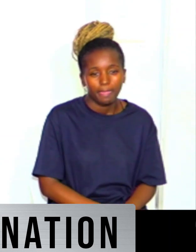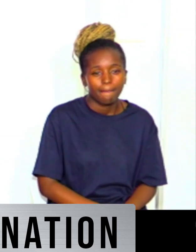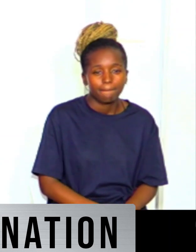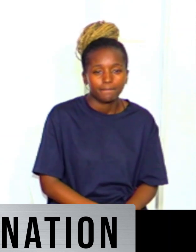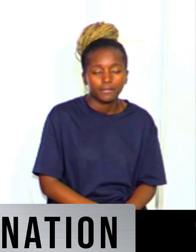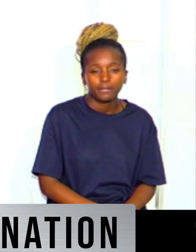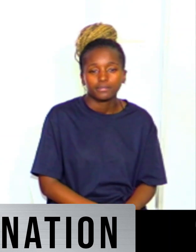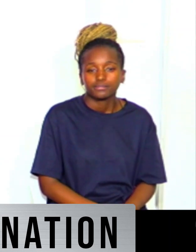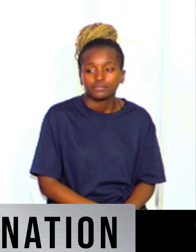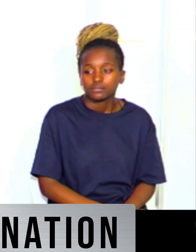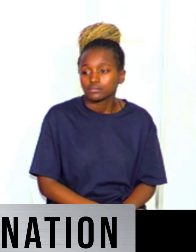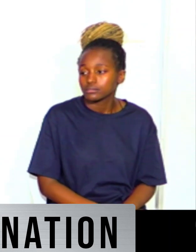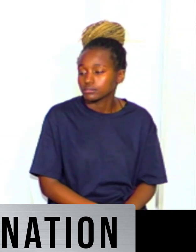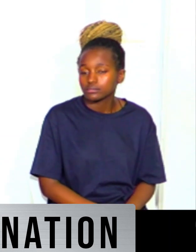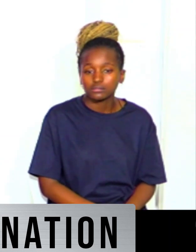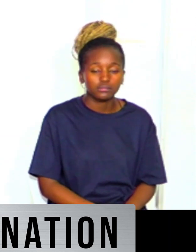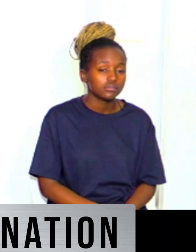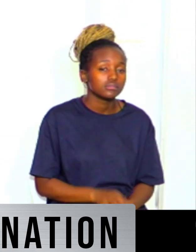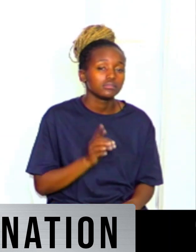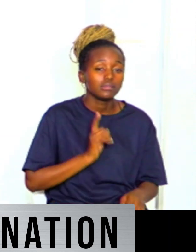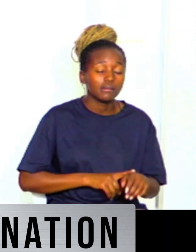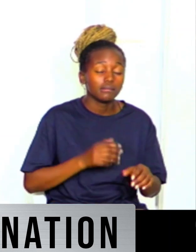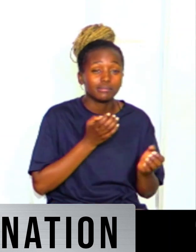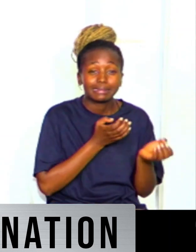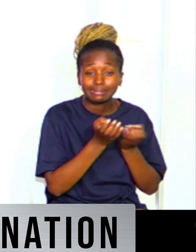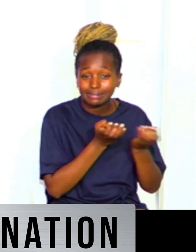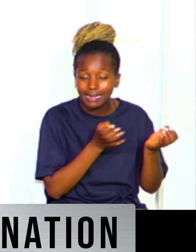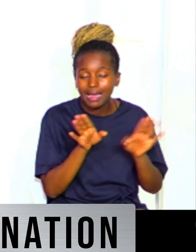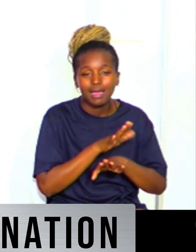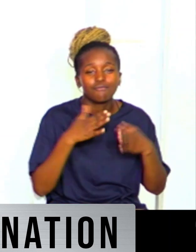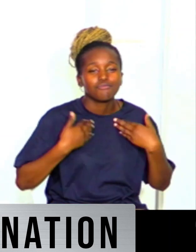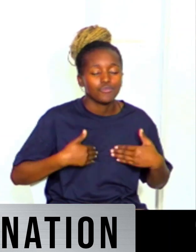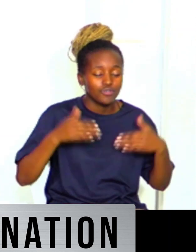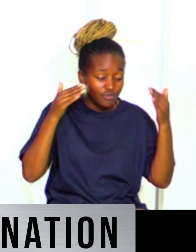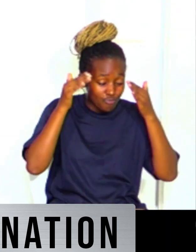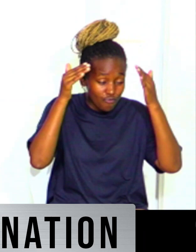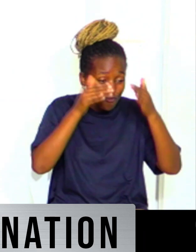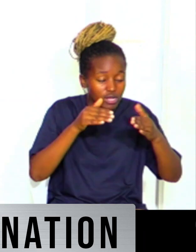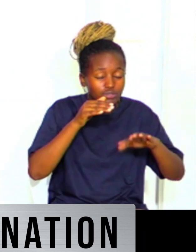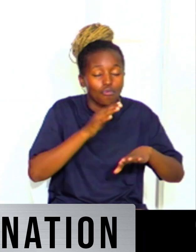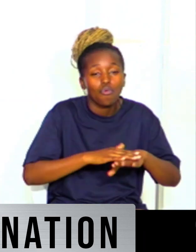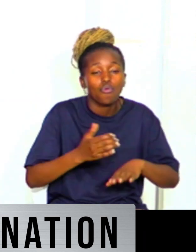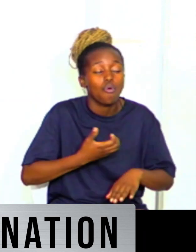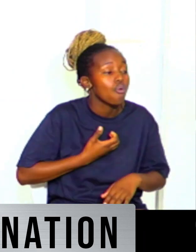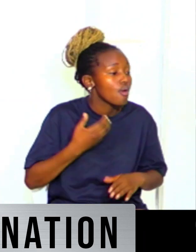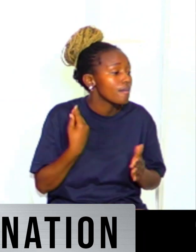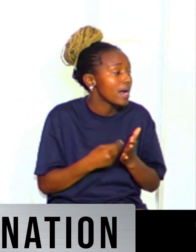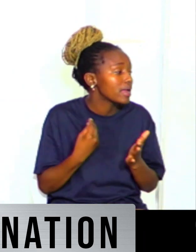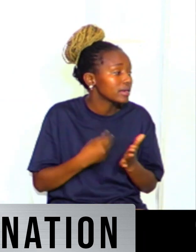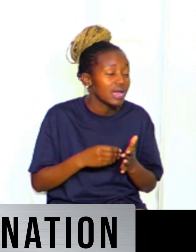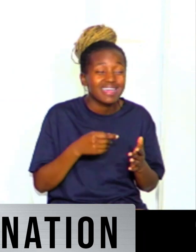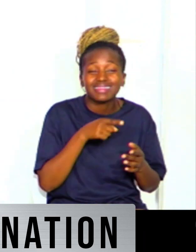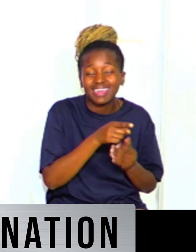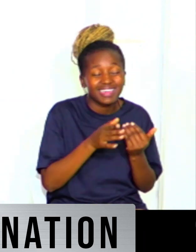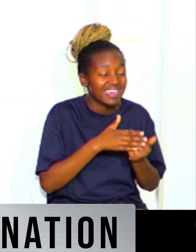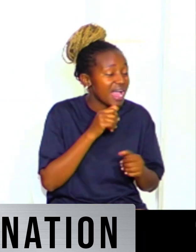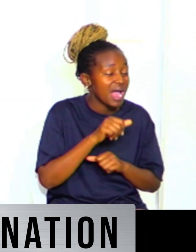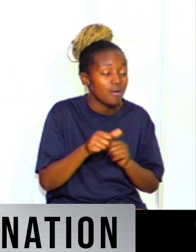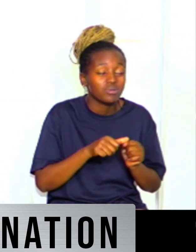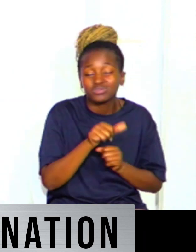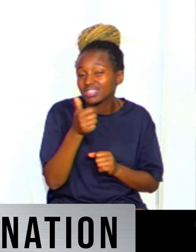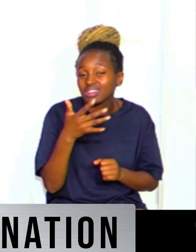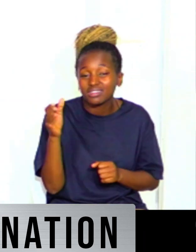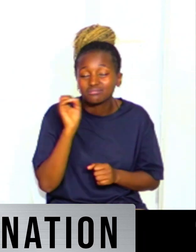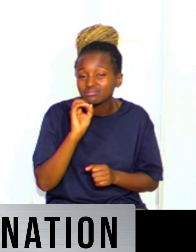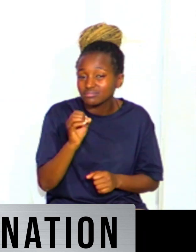Yeah. I mean, kumbia kwa biashara, everyone is busy making his own money. They don't care. Adani pitisha.